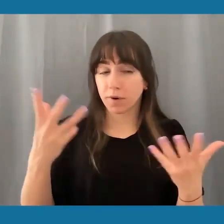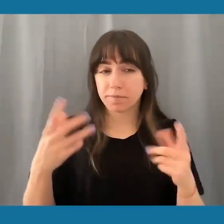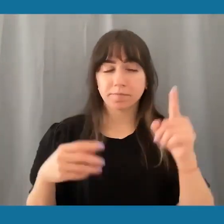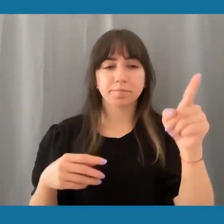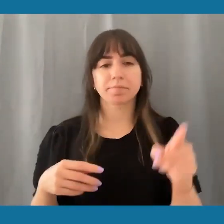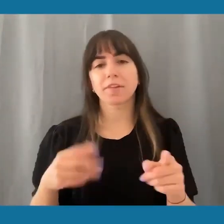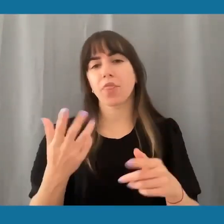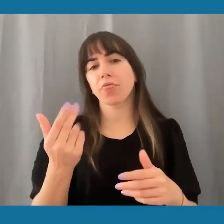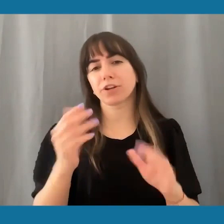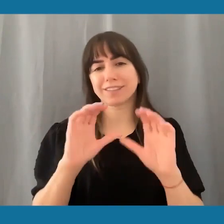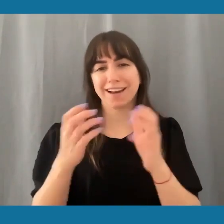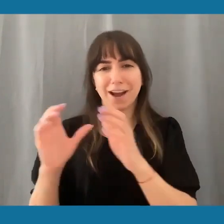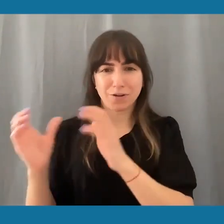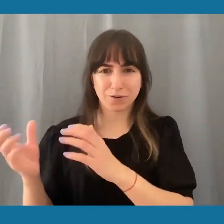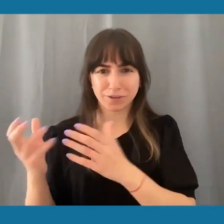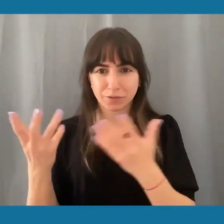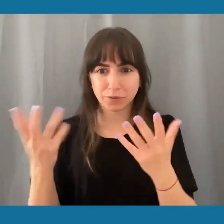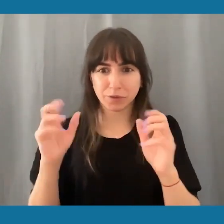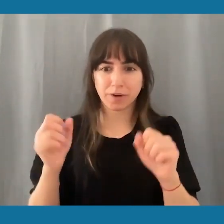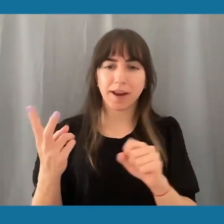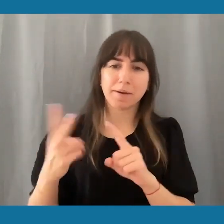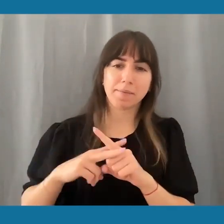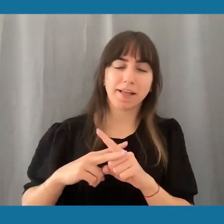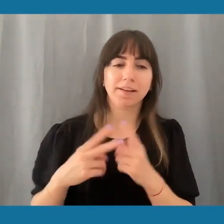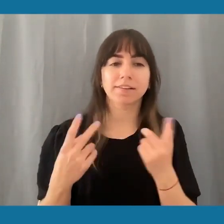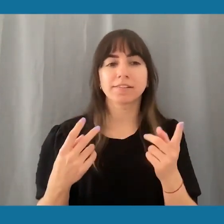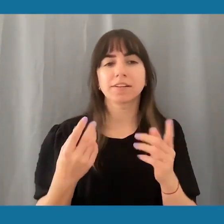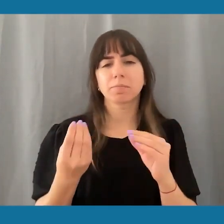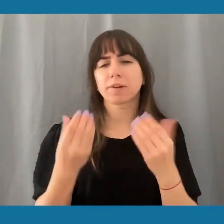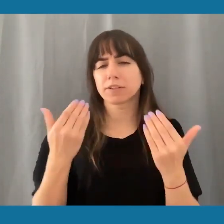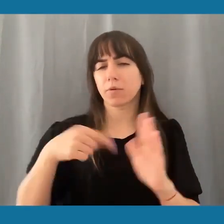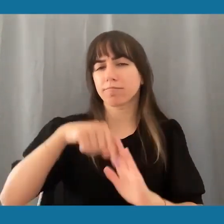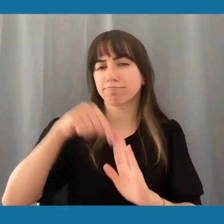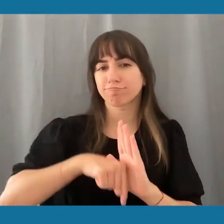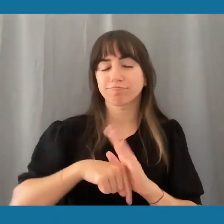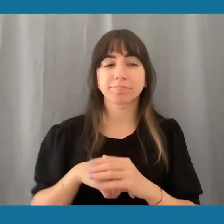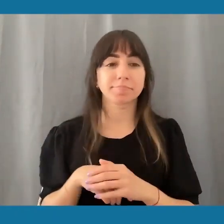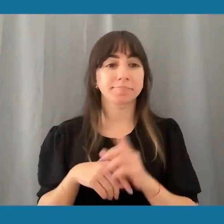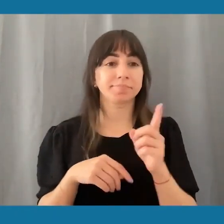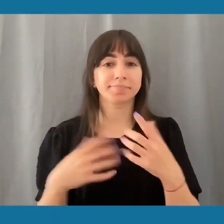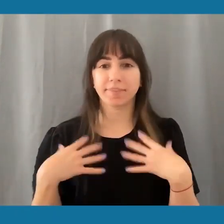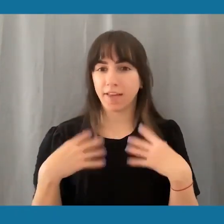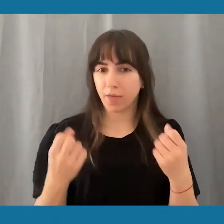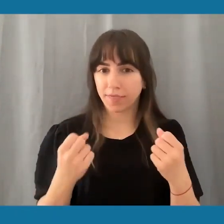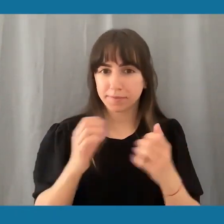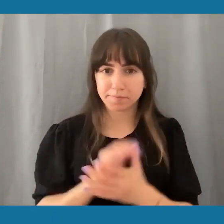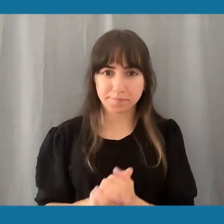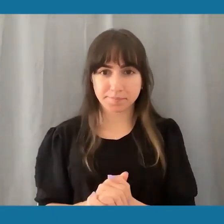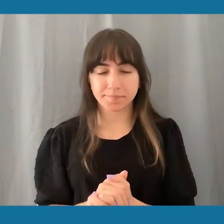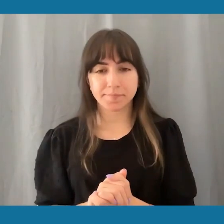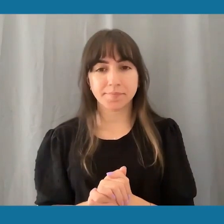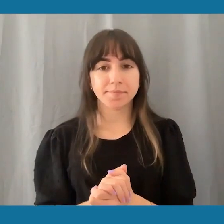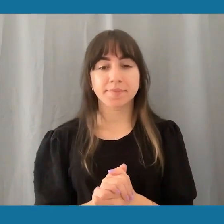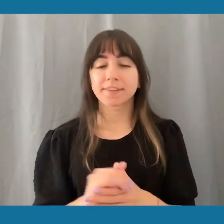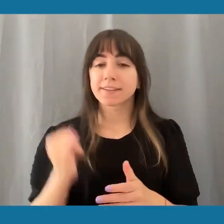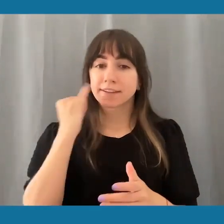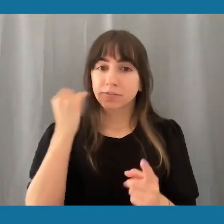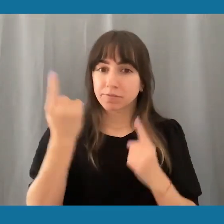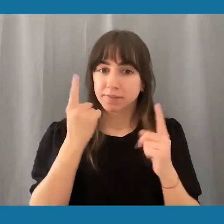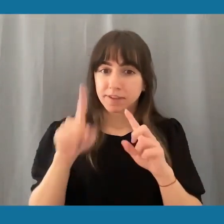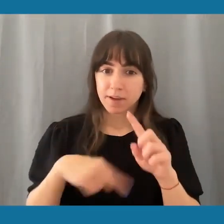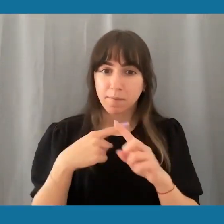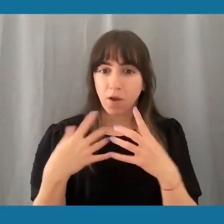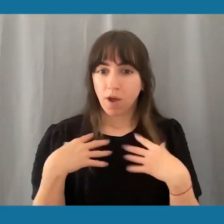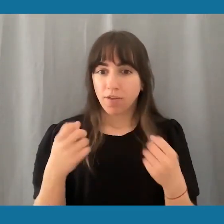health. So if you think about somebody's health needs, this could be a copay. Maybe it's wellness, like a massage